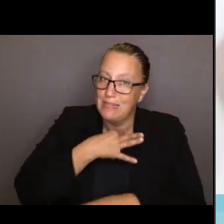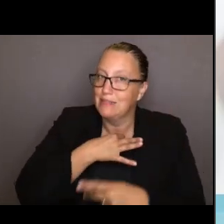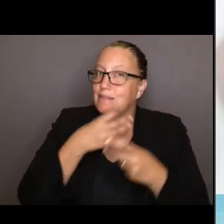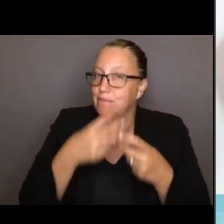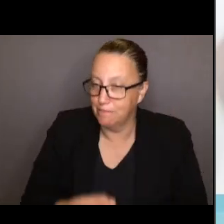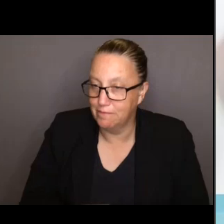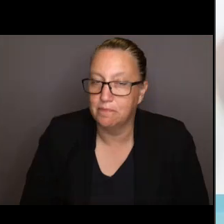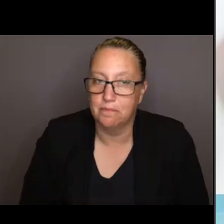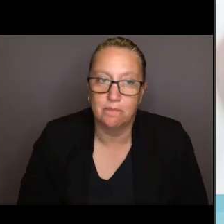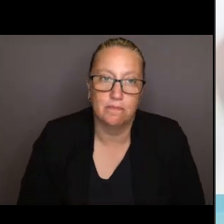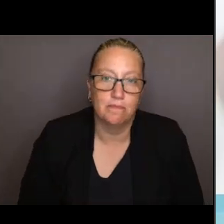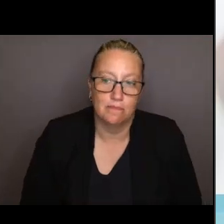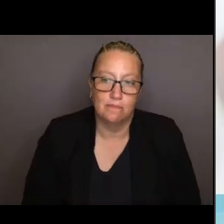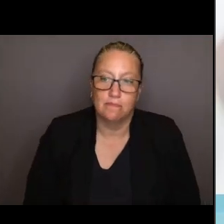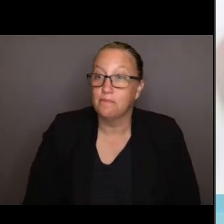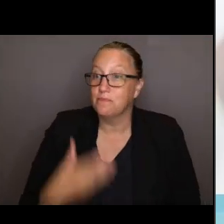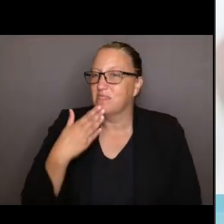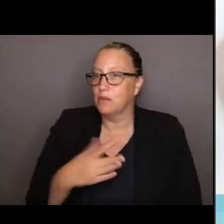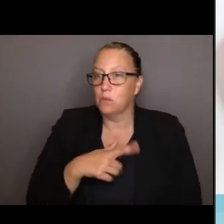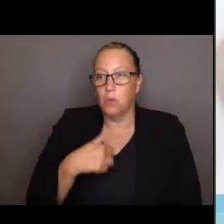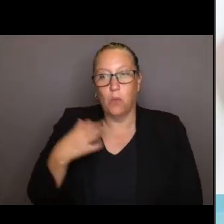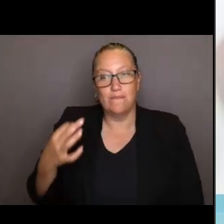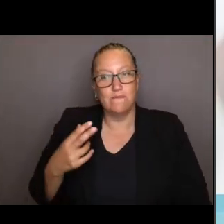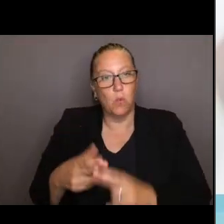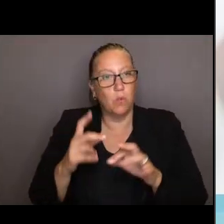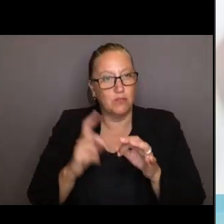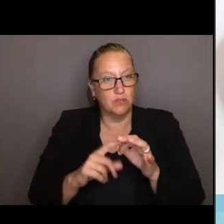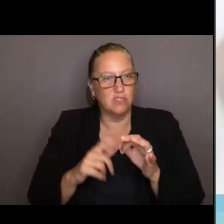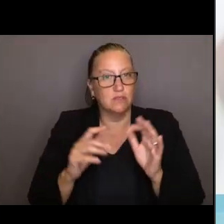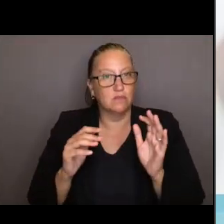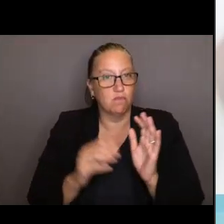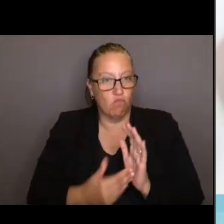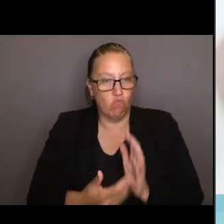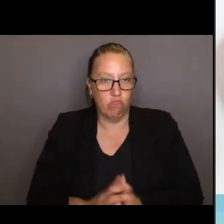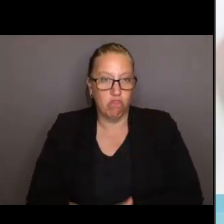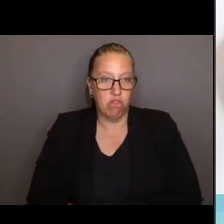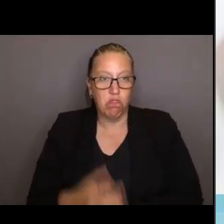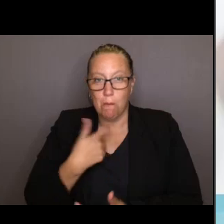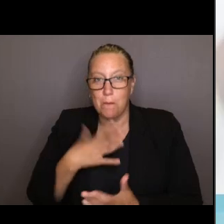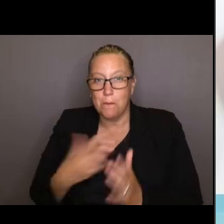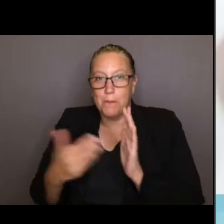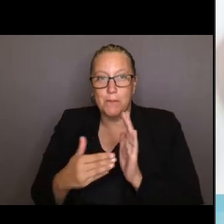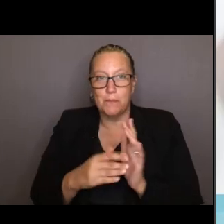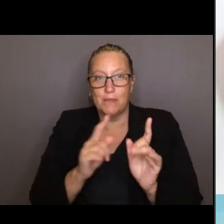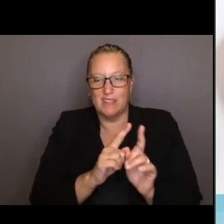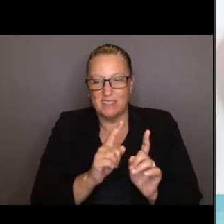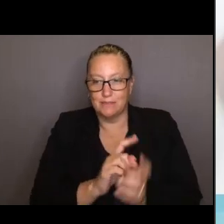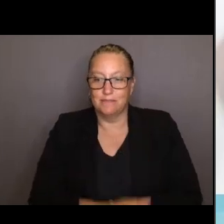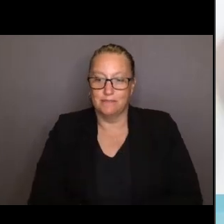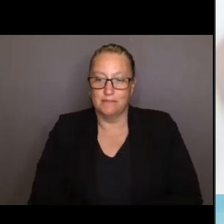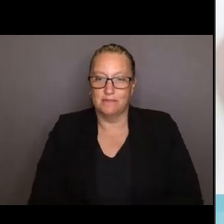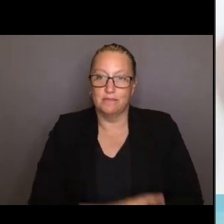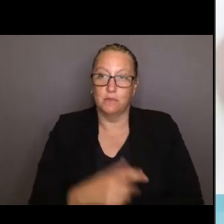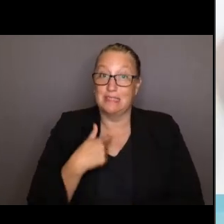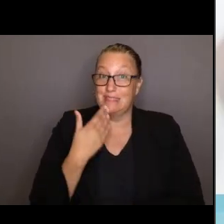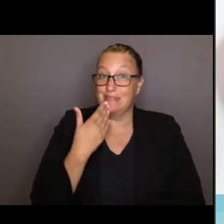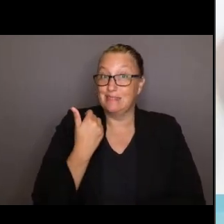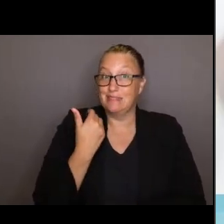Right. Well, while we're waiting for questions, I'm going to. Oh, sorry, I just wanted to add. Just recently, we did one of this, and a